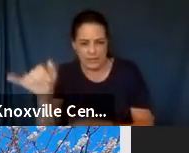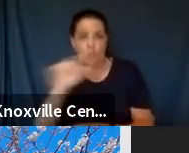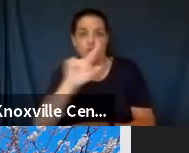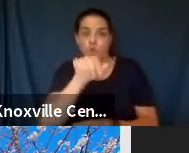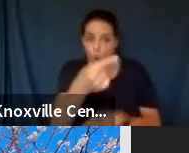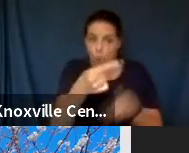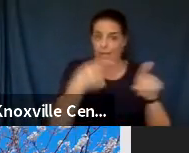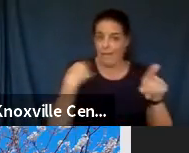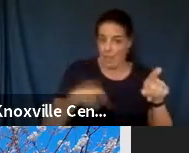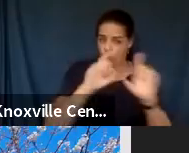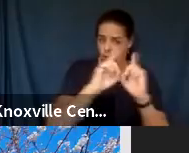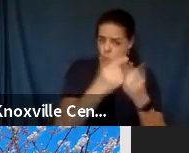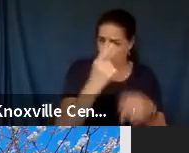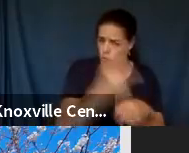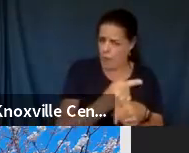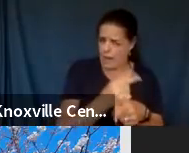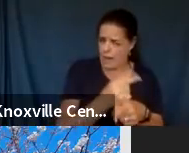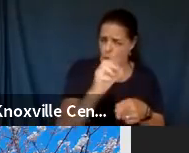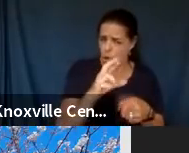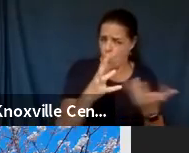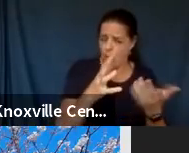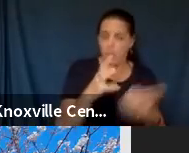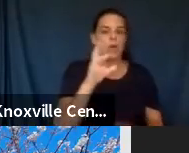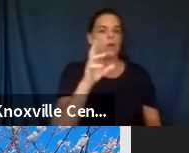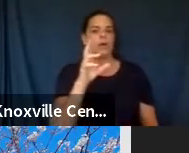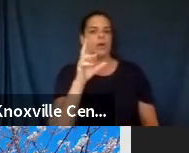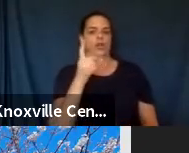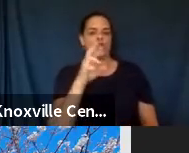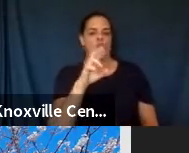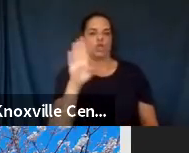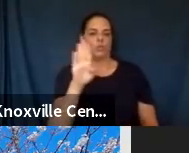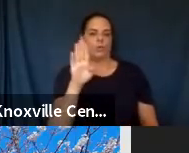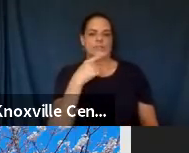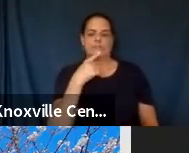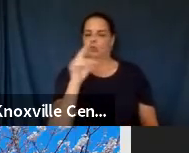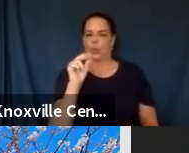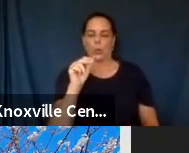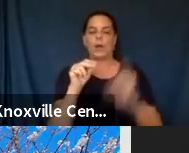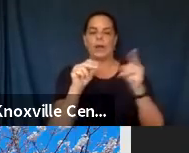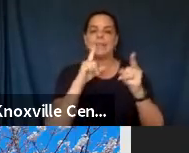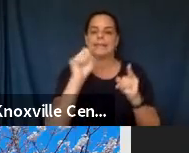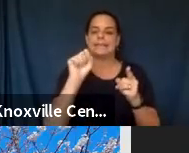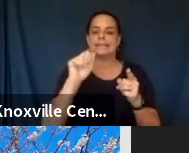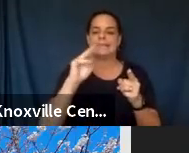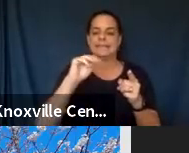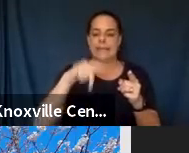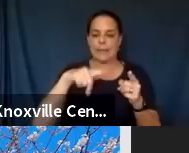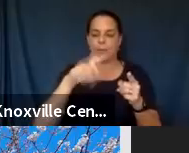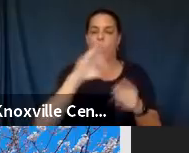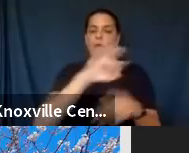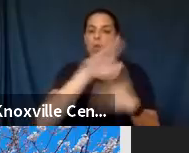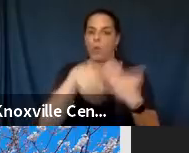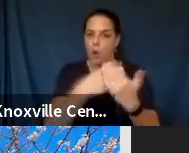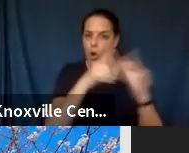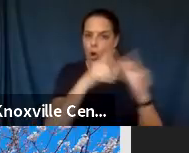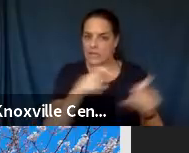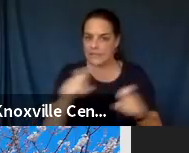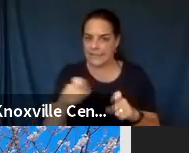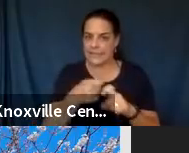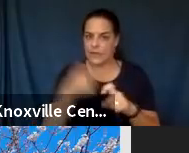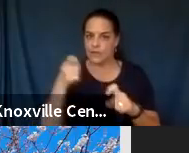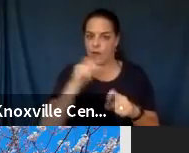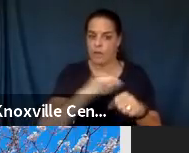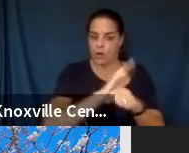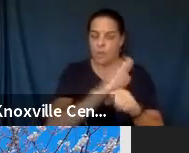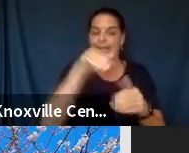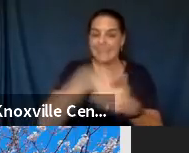health department. Is that correct, or is this? That's not correct. Okay. This is a sample of all testing for COVID-19 that's done in